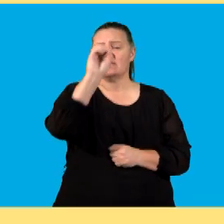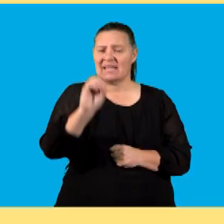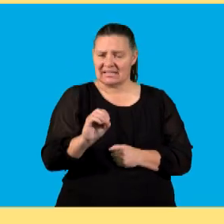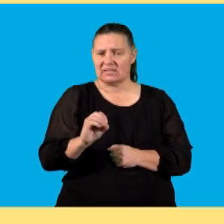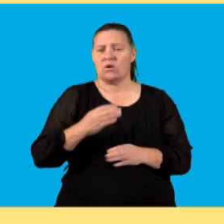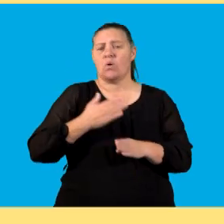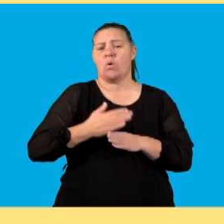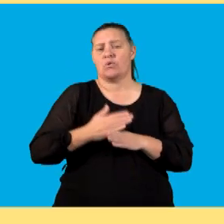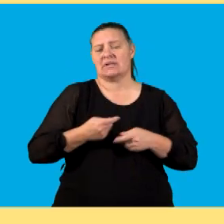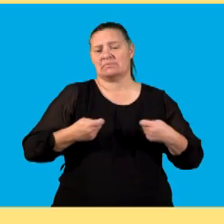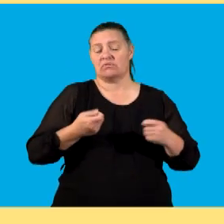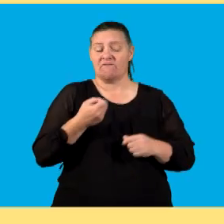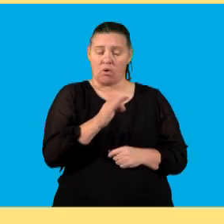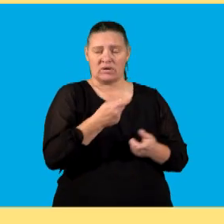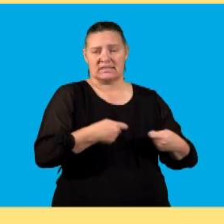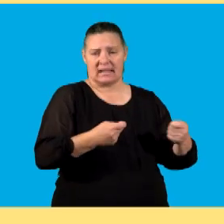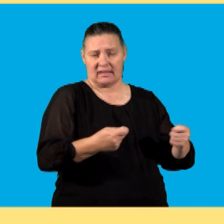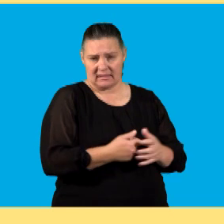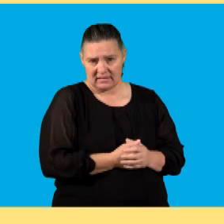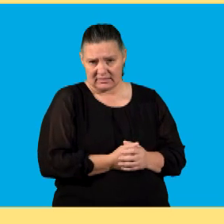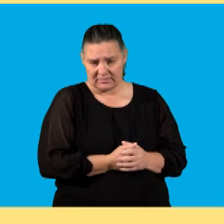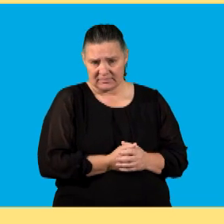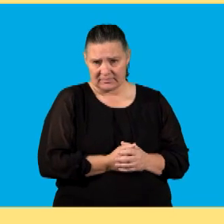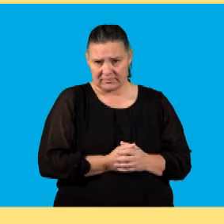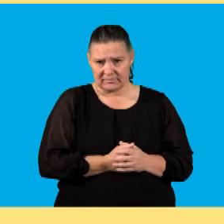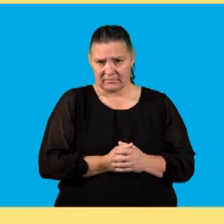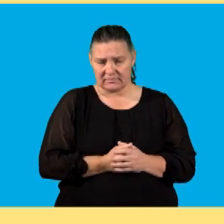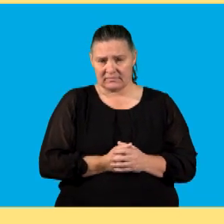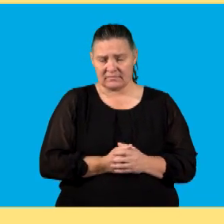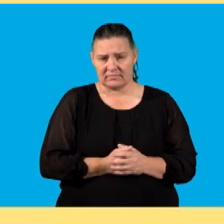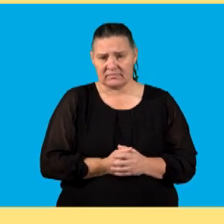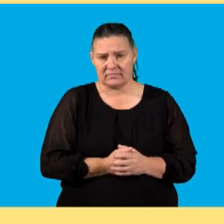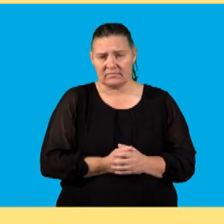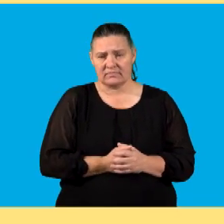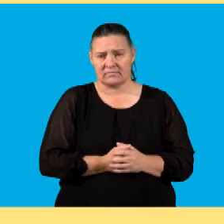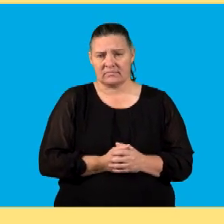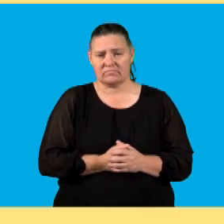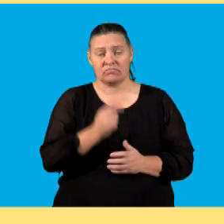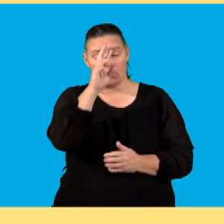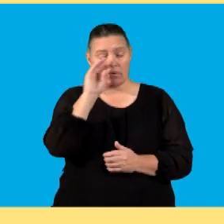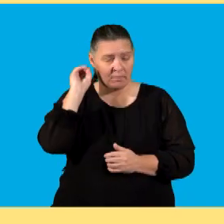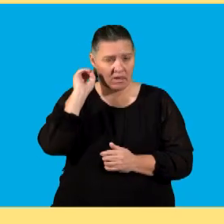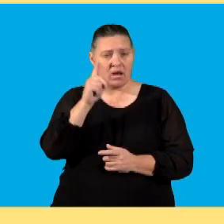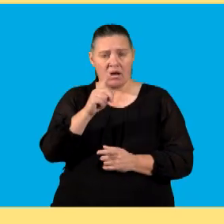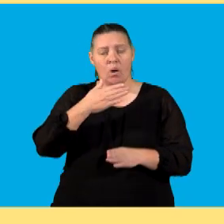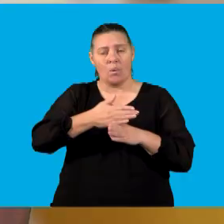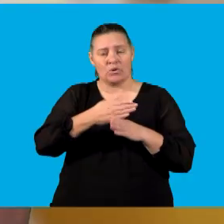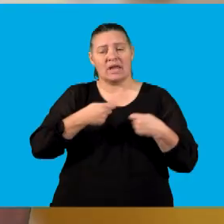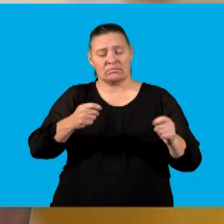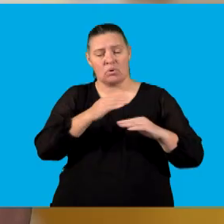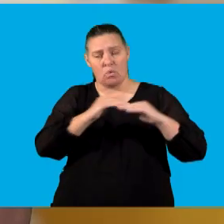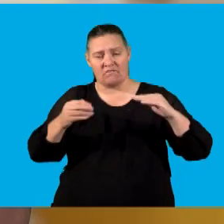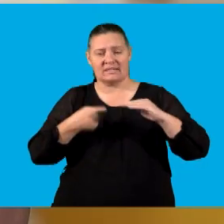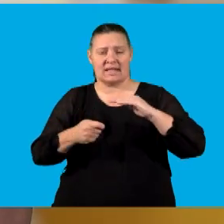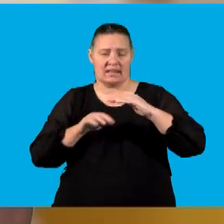operating expenses on sales. The percentage operating expenses on sales. And remember, it is your operating expenses over